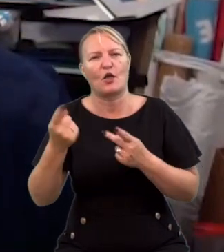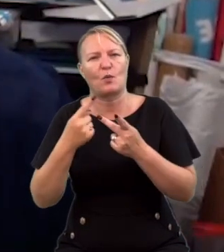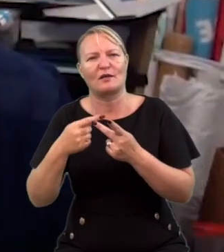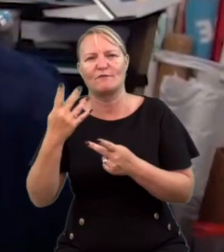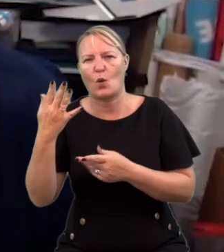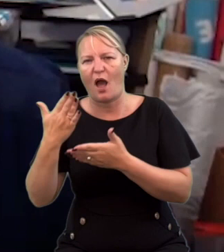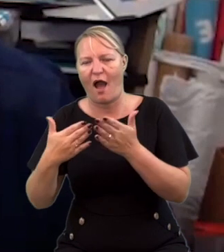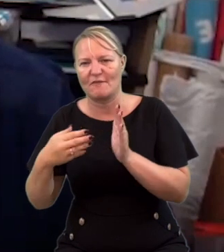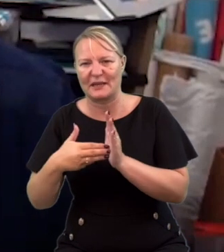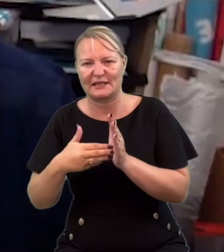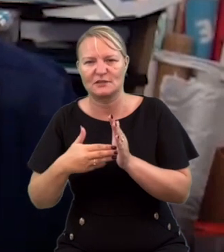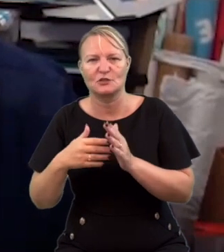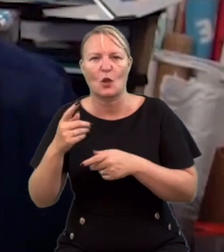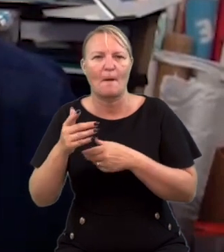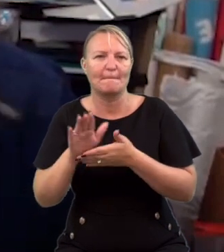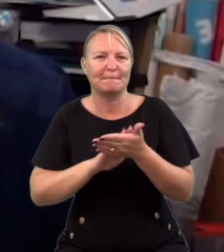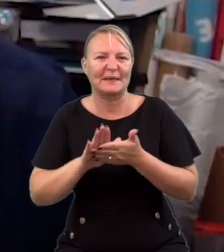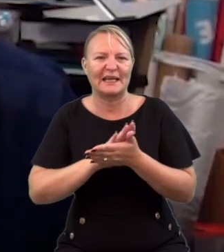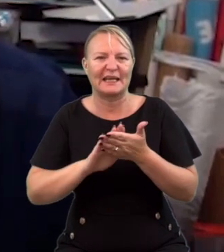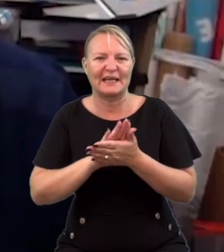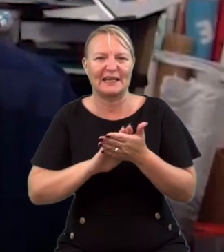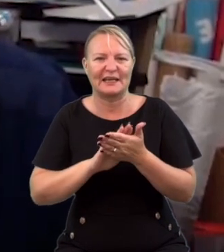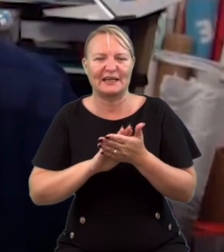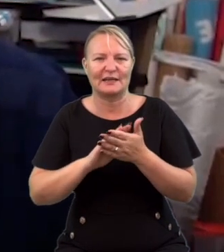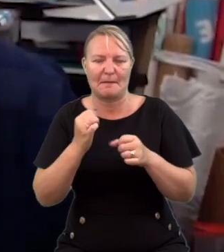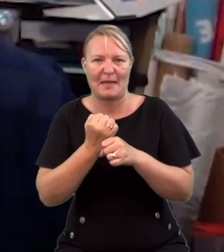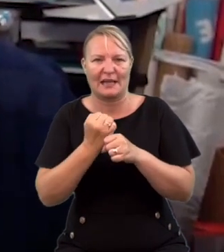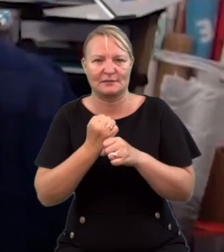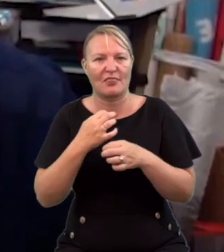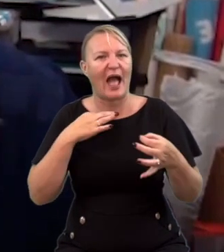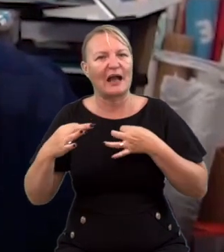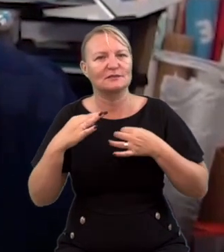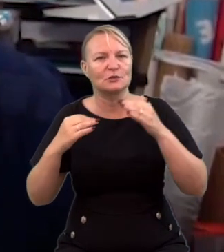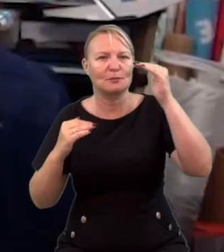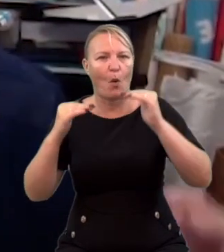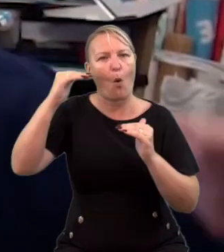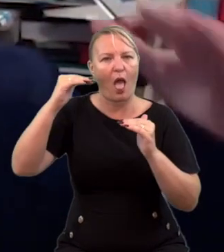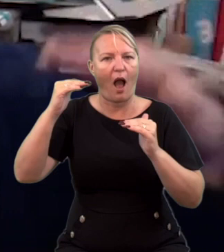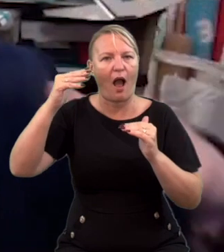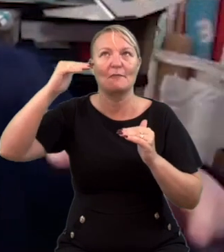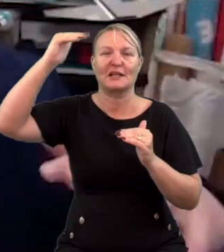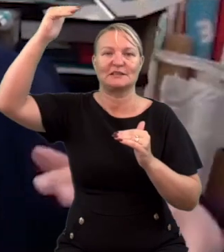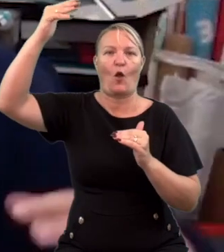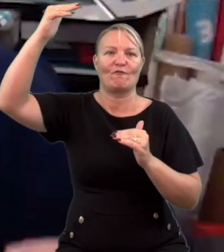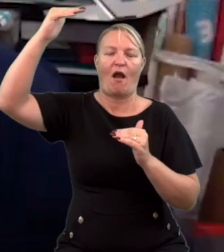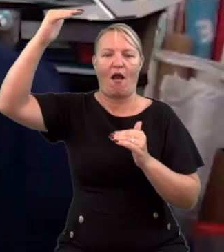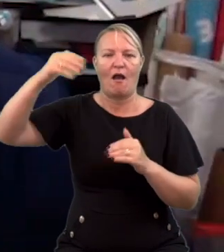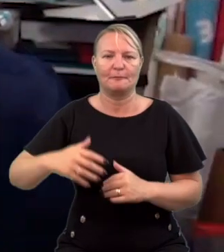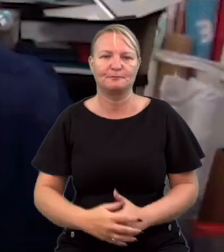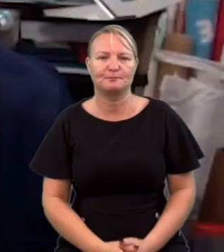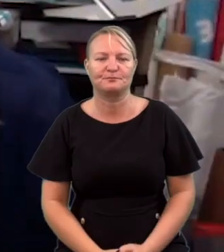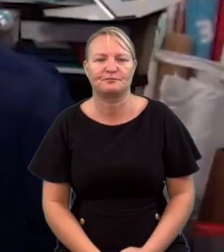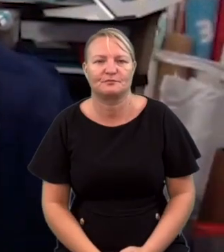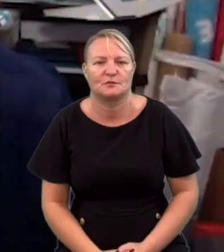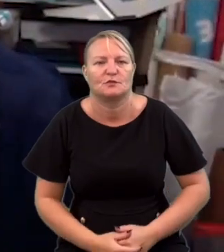4.5 meters. So it kind of dwarfs the actors, and that was intentional to give this sense of kind of oppression.